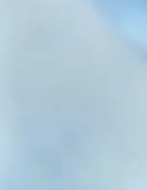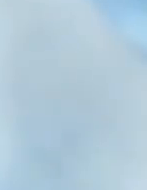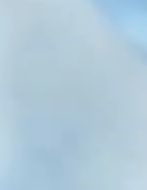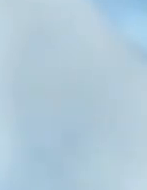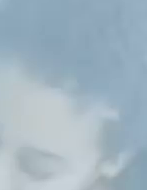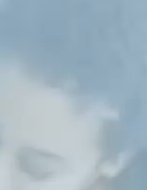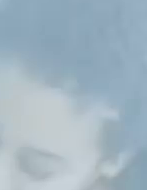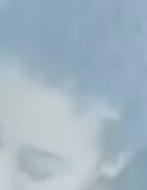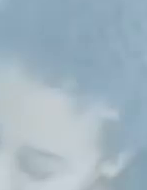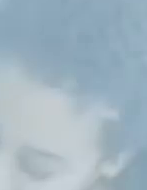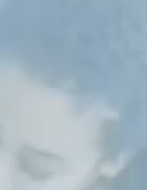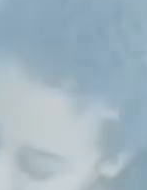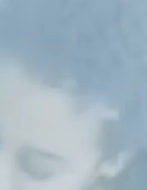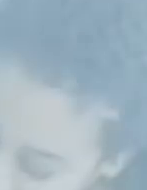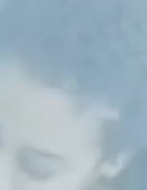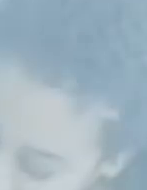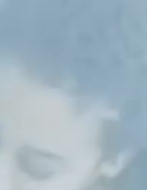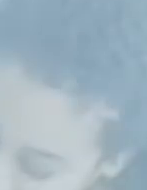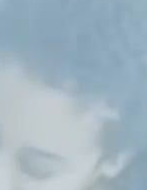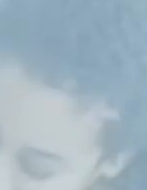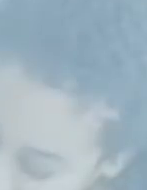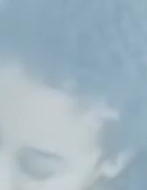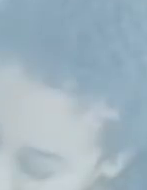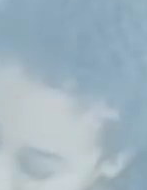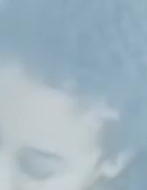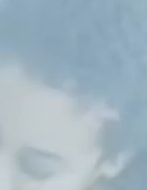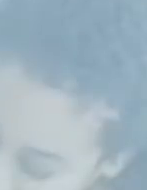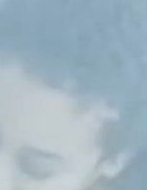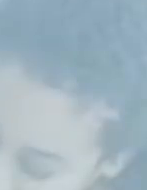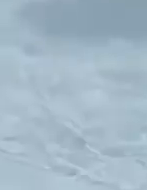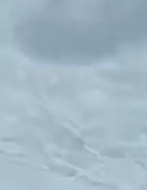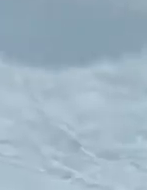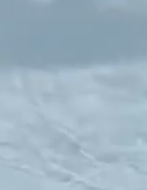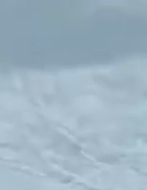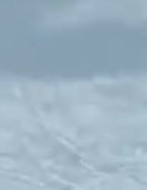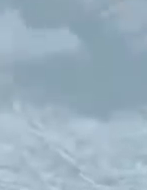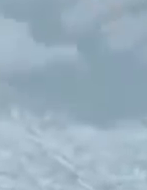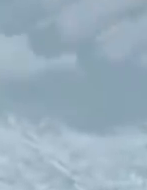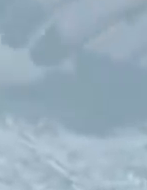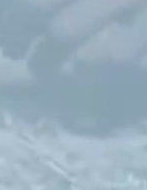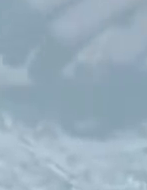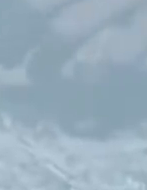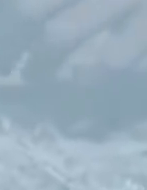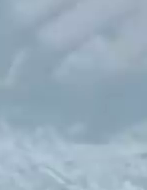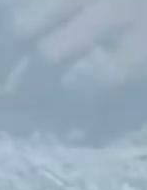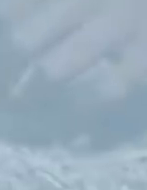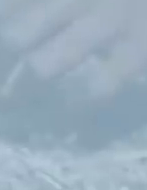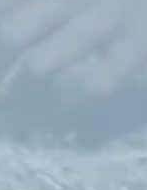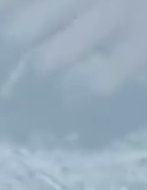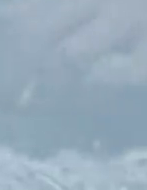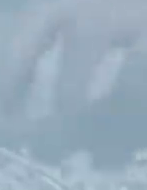stories. Pass on traditional recipes. Play marbles and gigs.